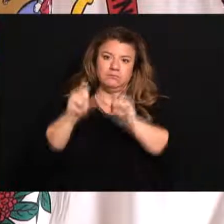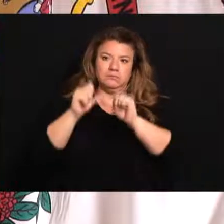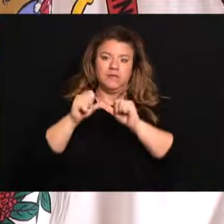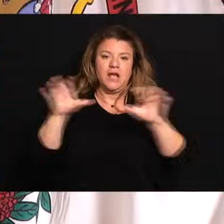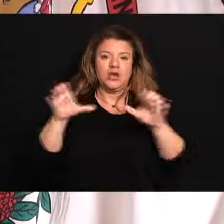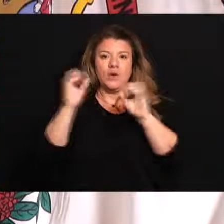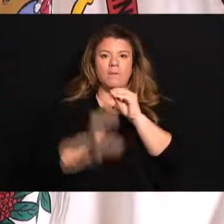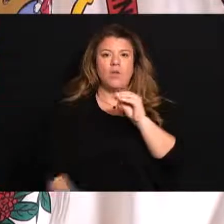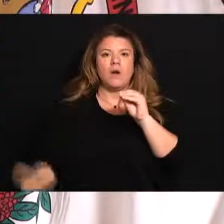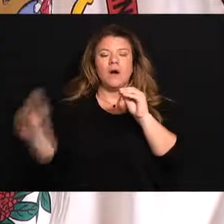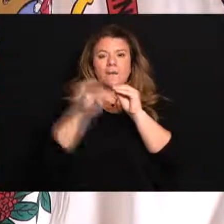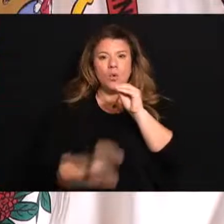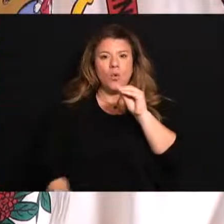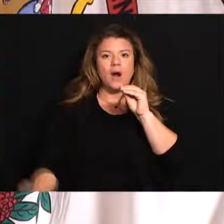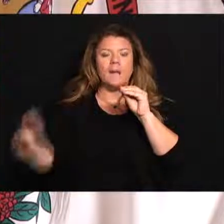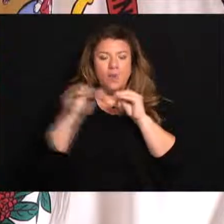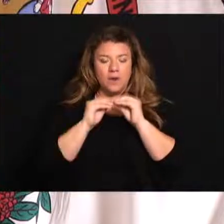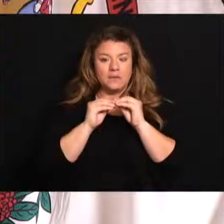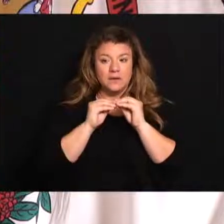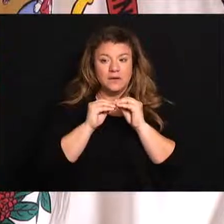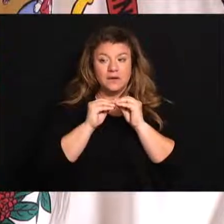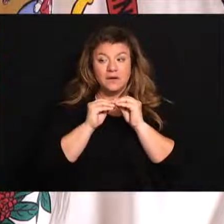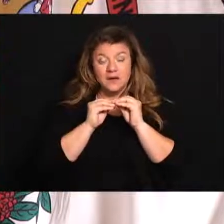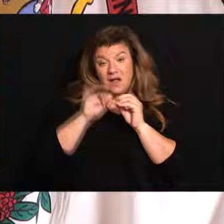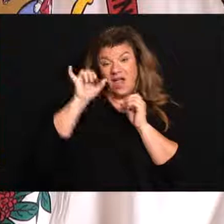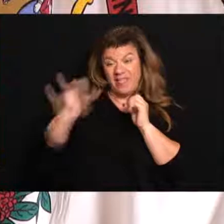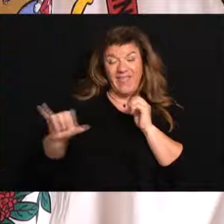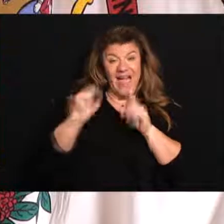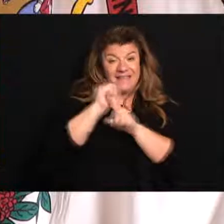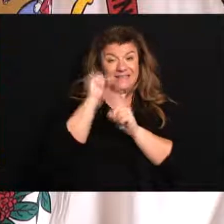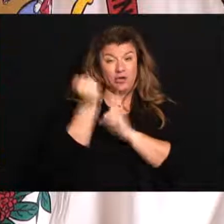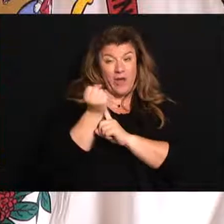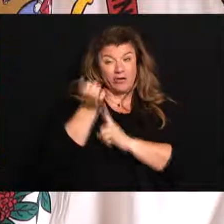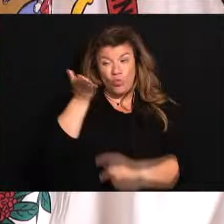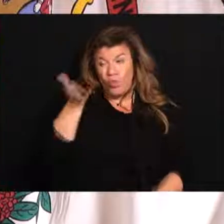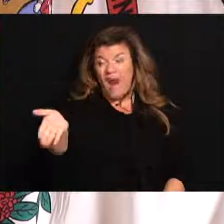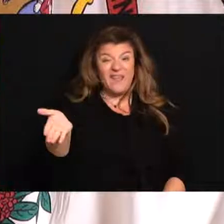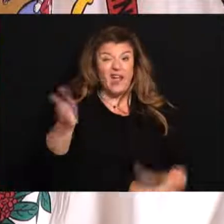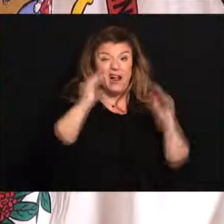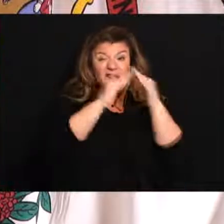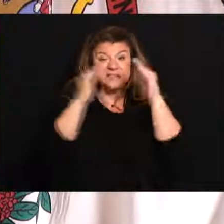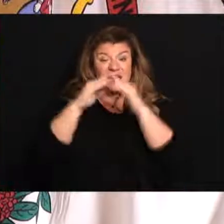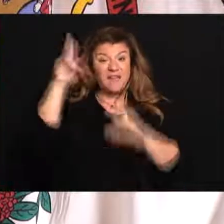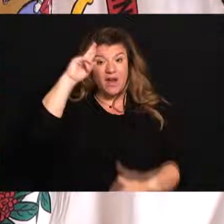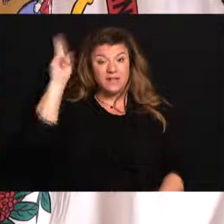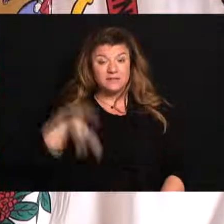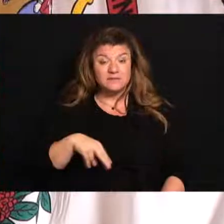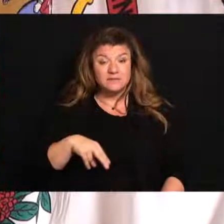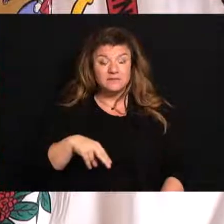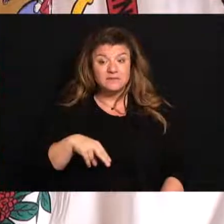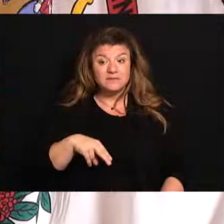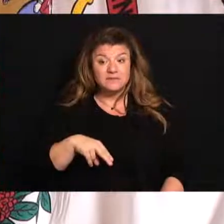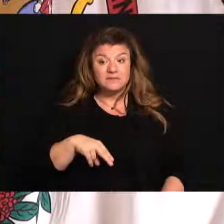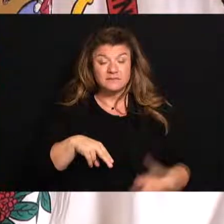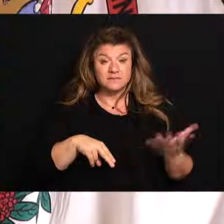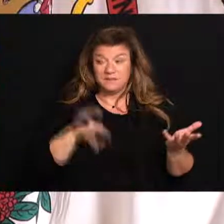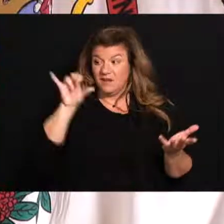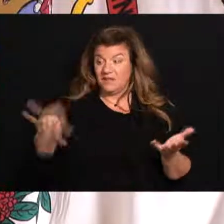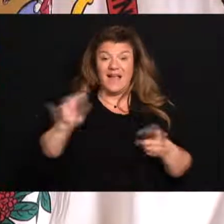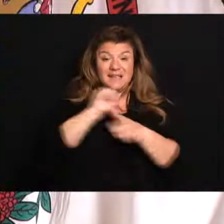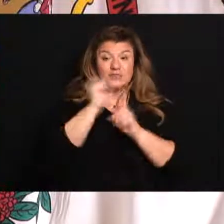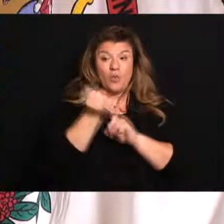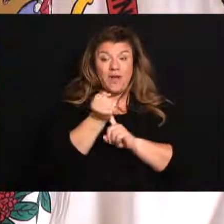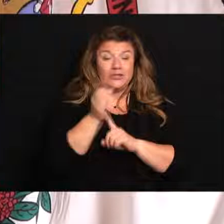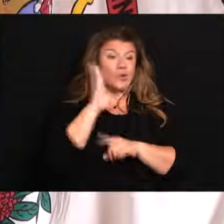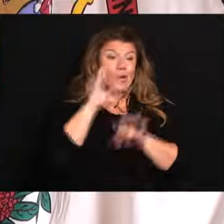doing more and more and more. In that situation there, right in the city of Huntington, you know, that situation is going to